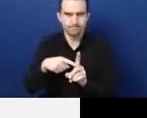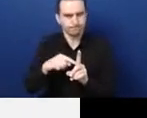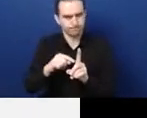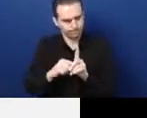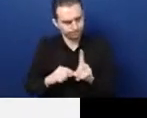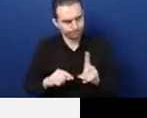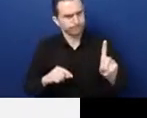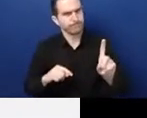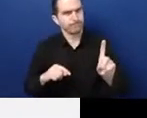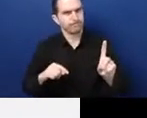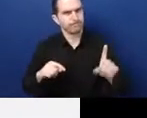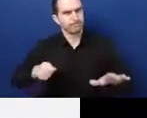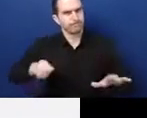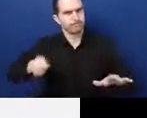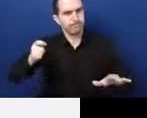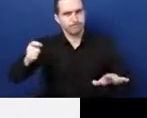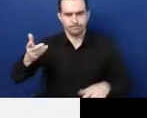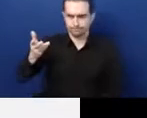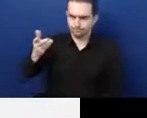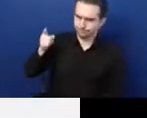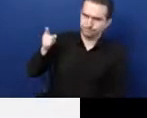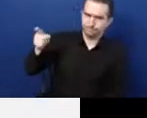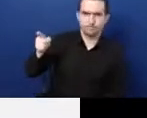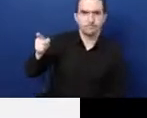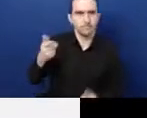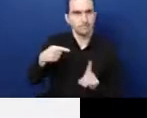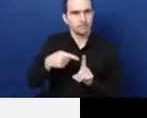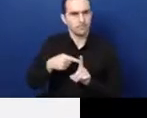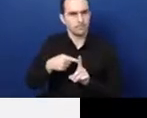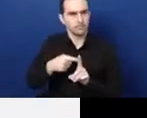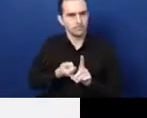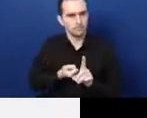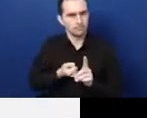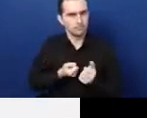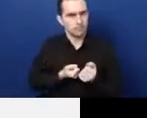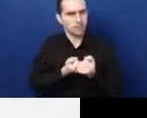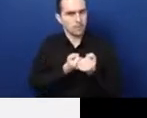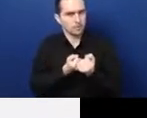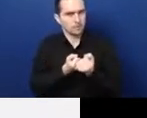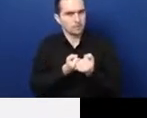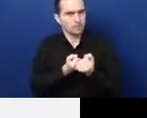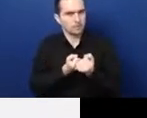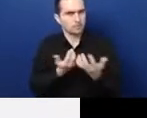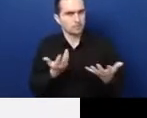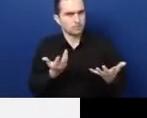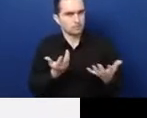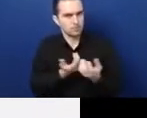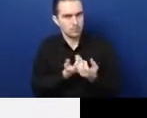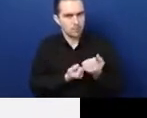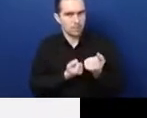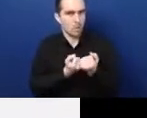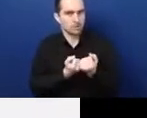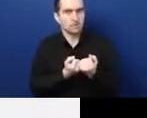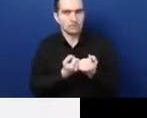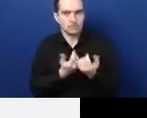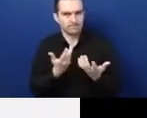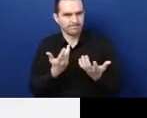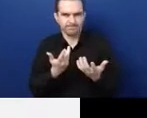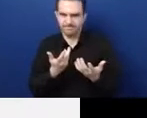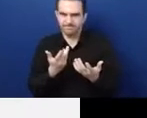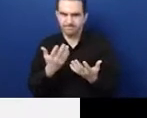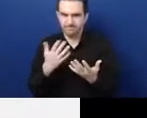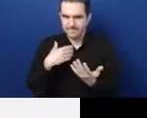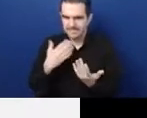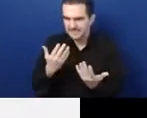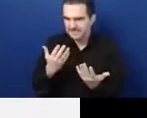Even we are experiencing weak referral systems in our area. But of course, even in Uganda